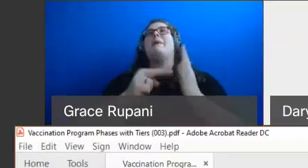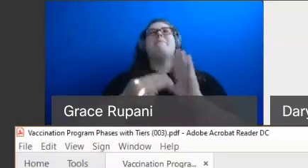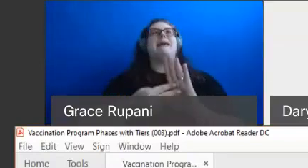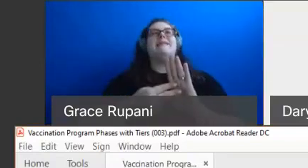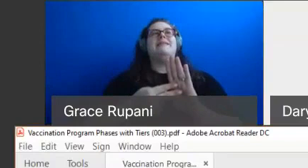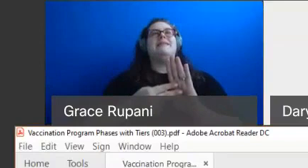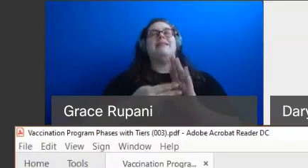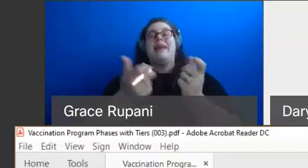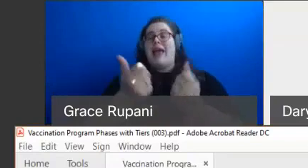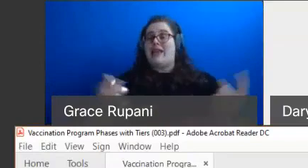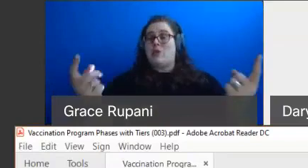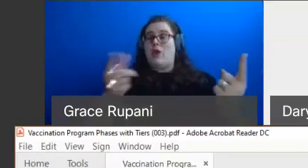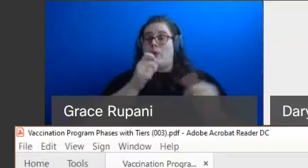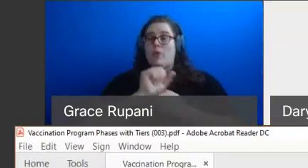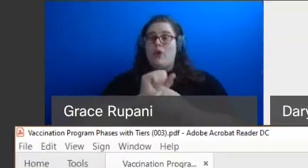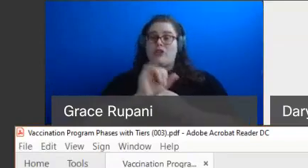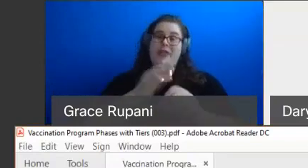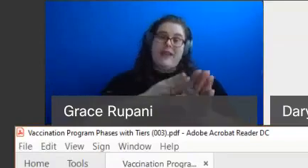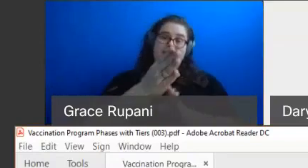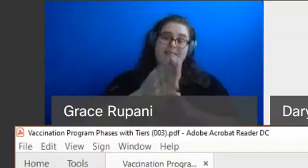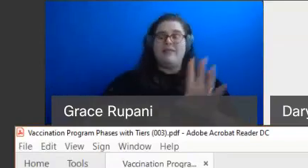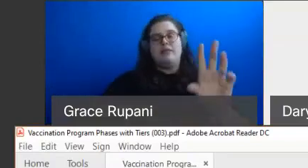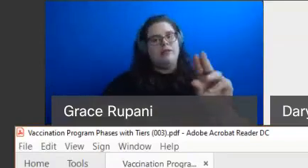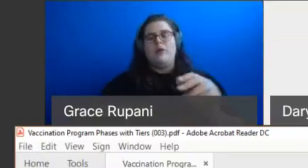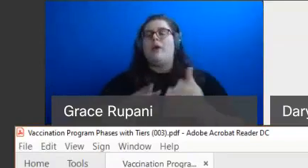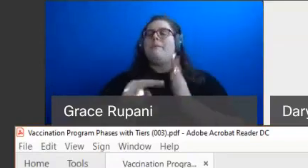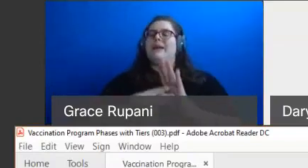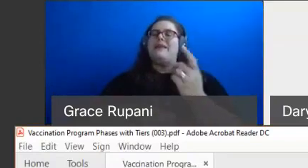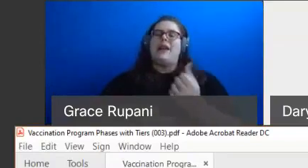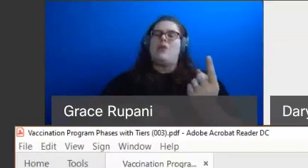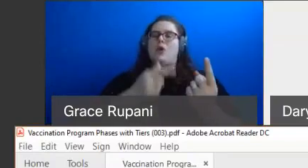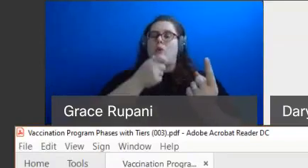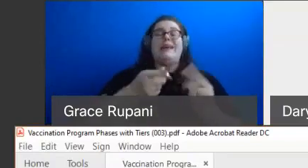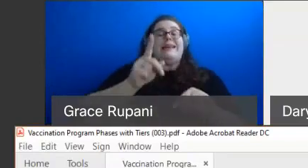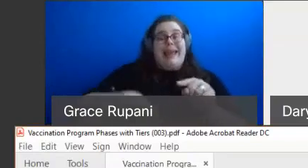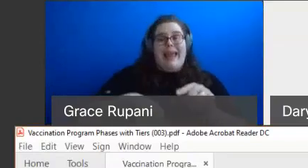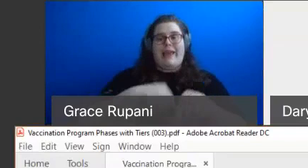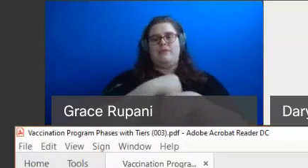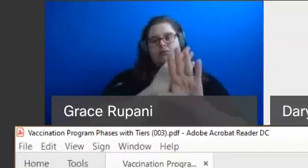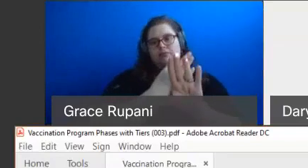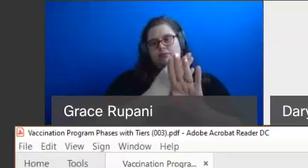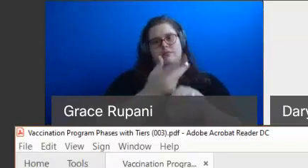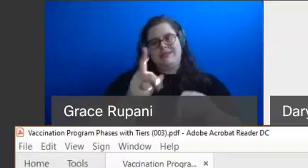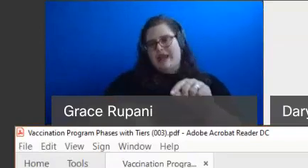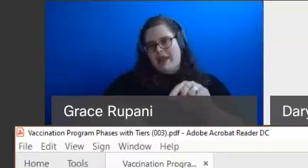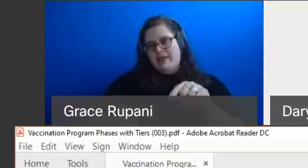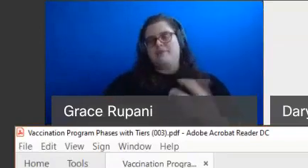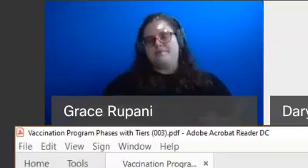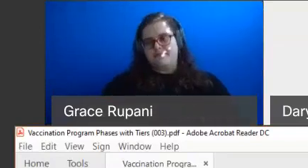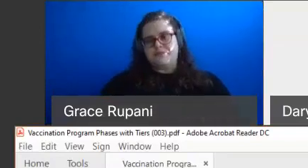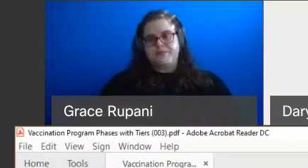who are unable to execute their job functions via telework. And then we move to phase